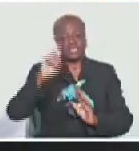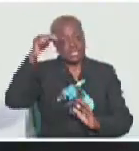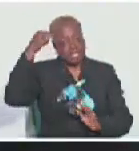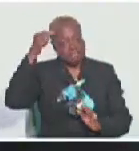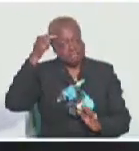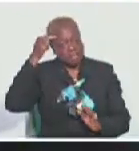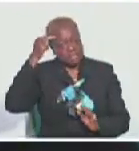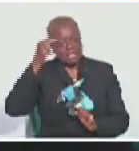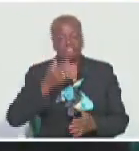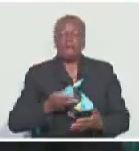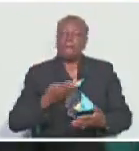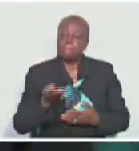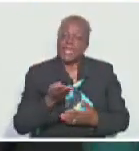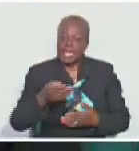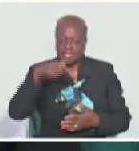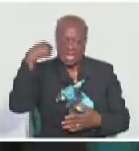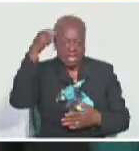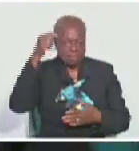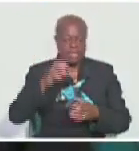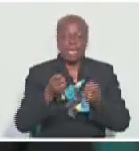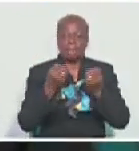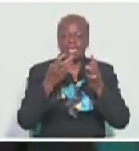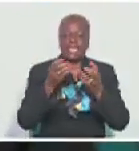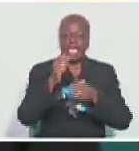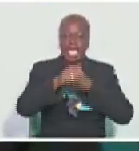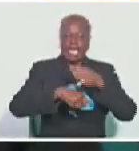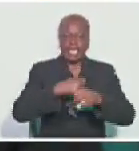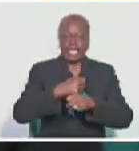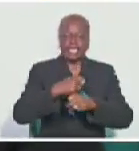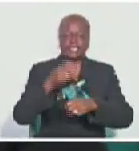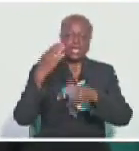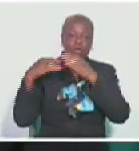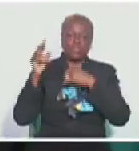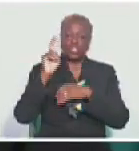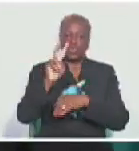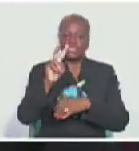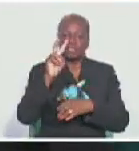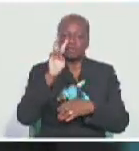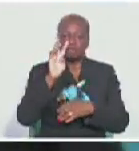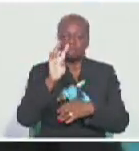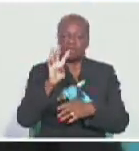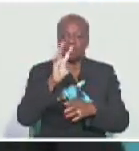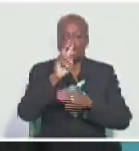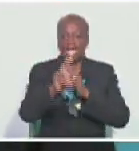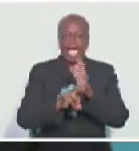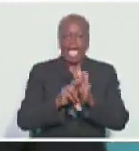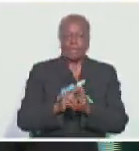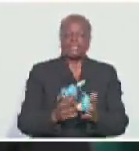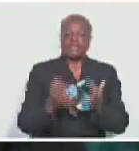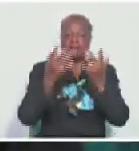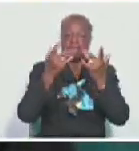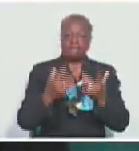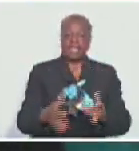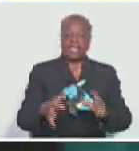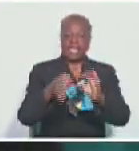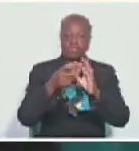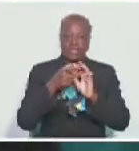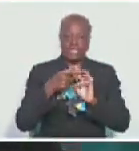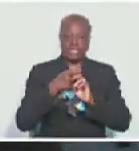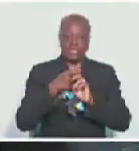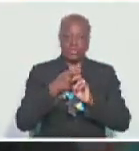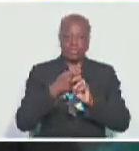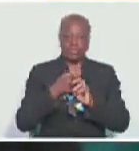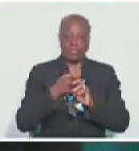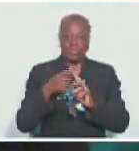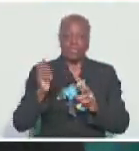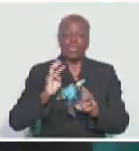the government many years ago for 24 hours, fire and rescue. We have right now the Man of Faith